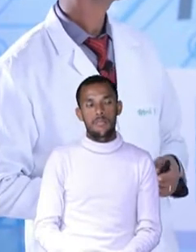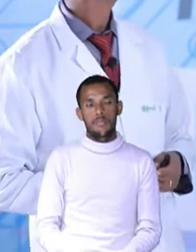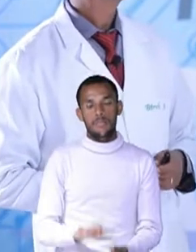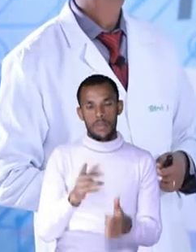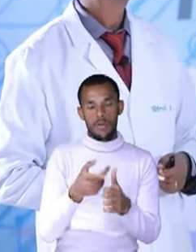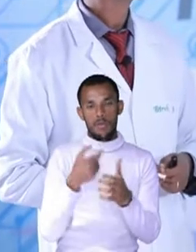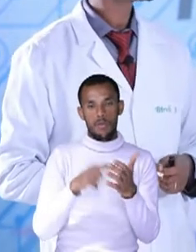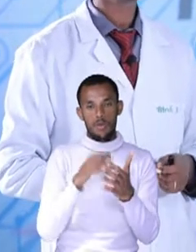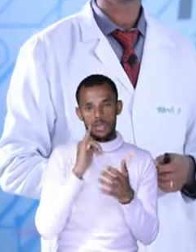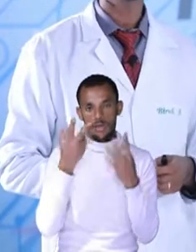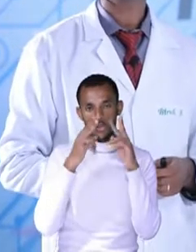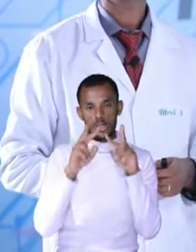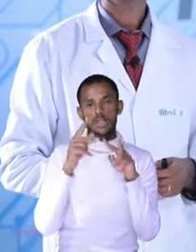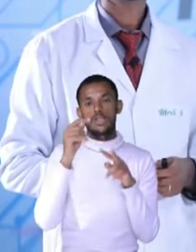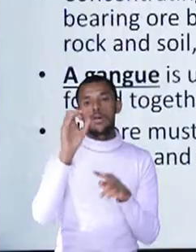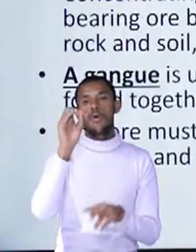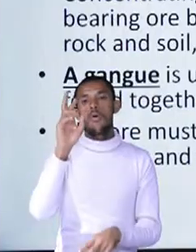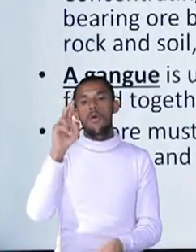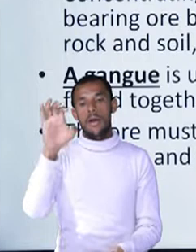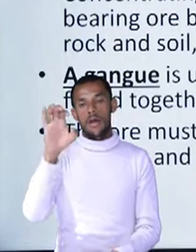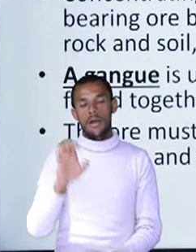The first point is concentrating the ore.